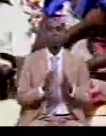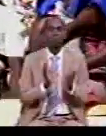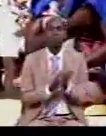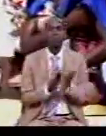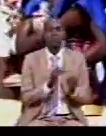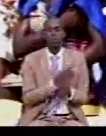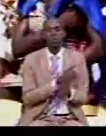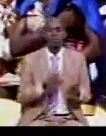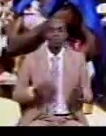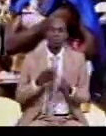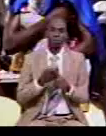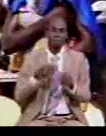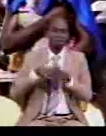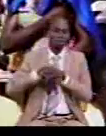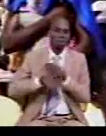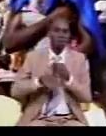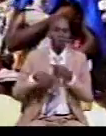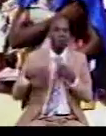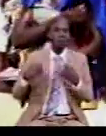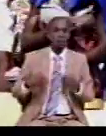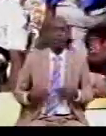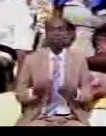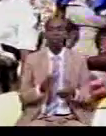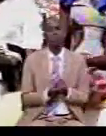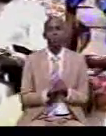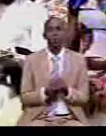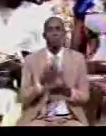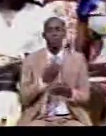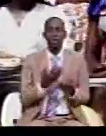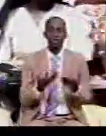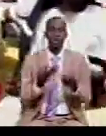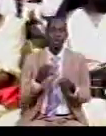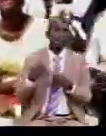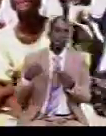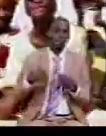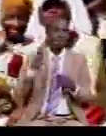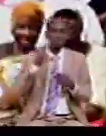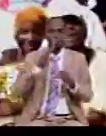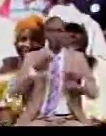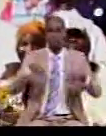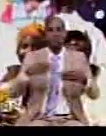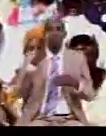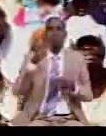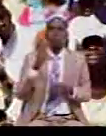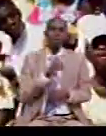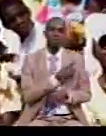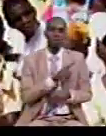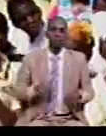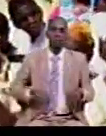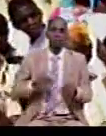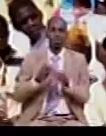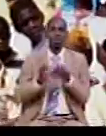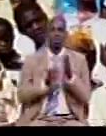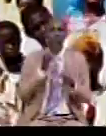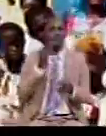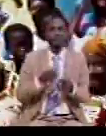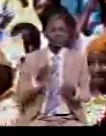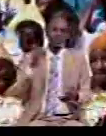be granted by the Lord in Jesus' name. Shout a big amen. Shout a bigger